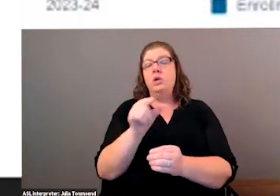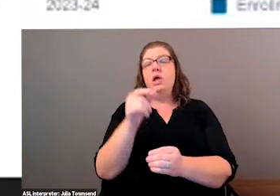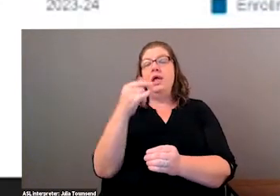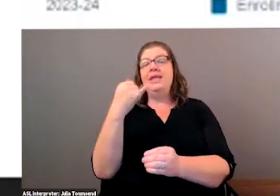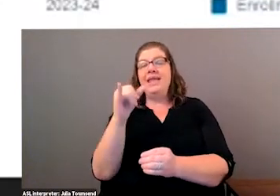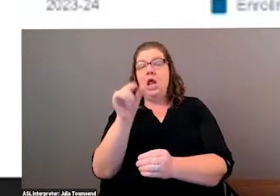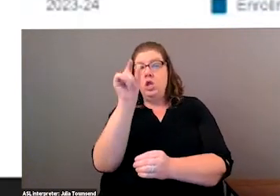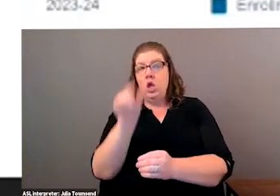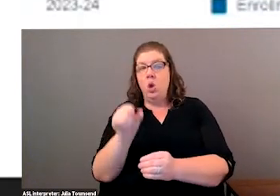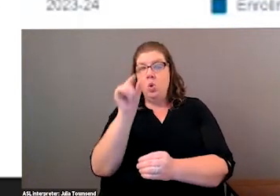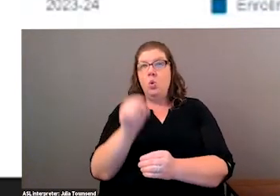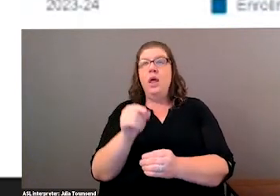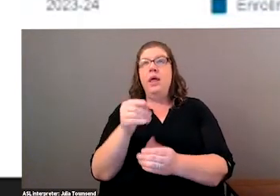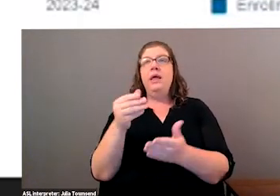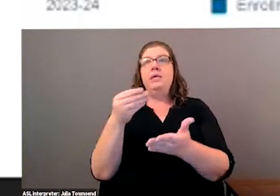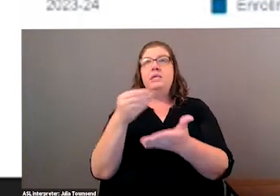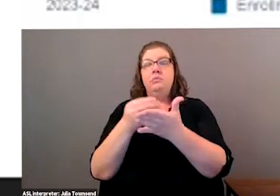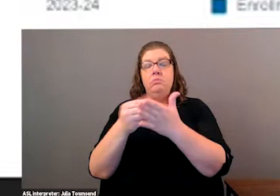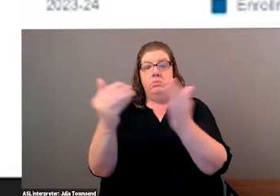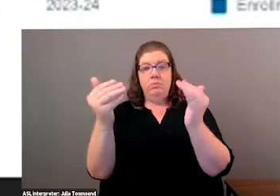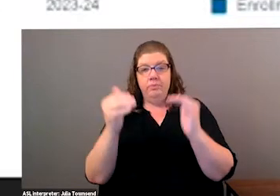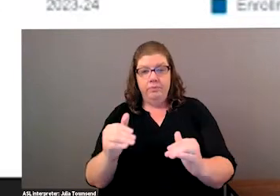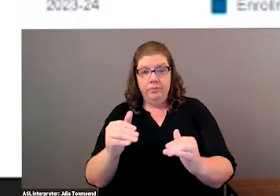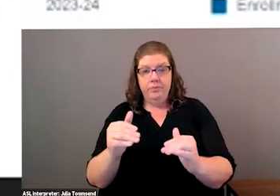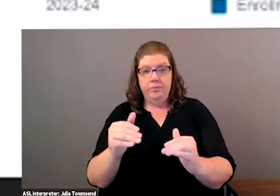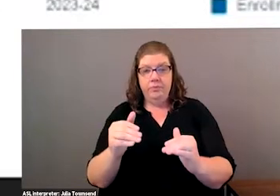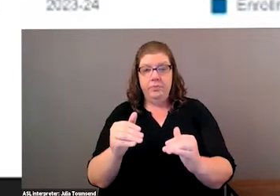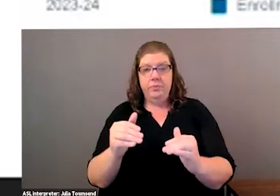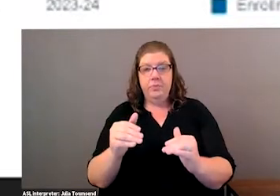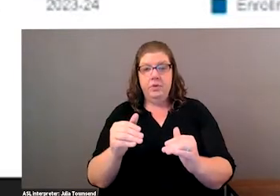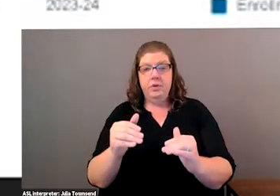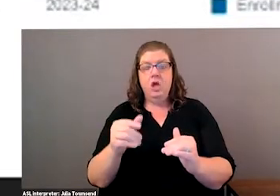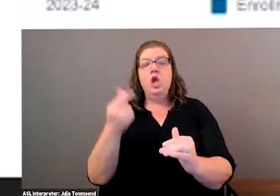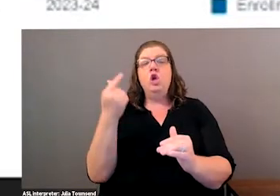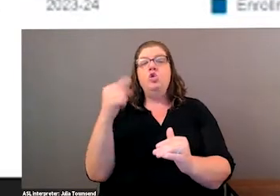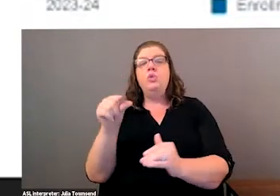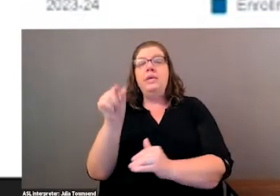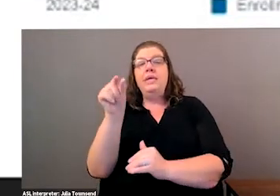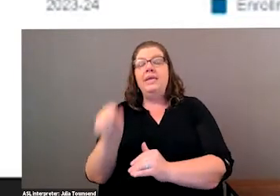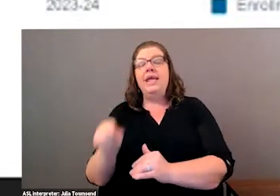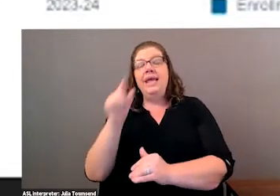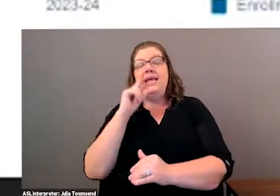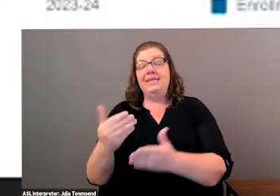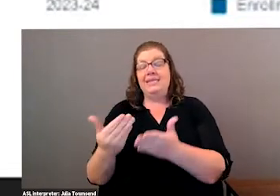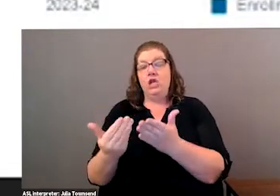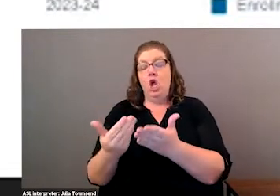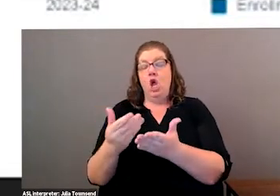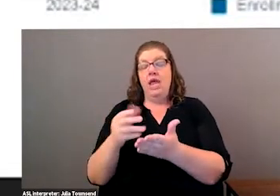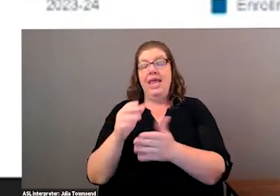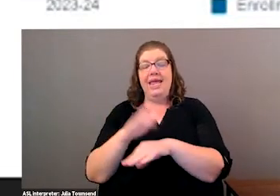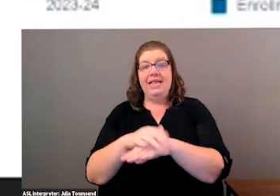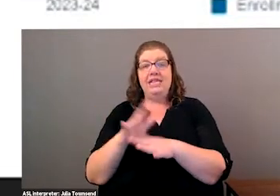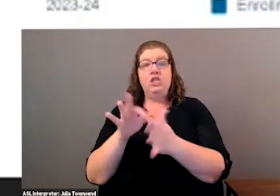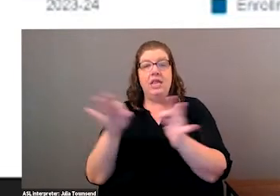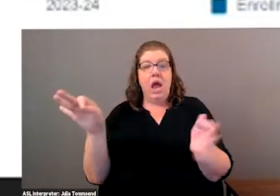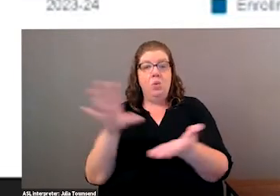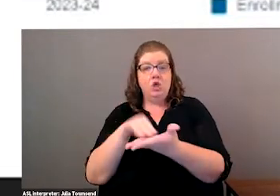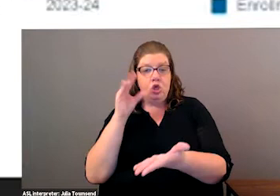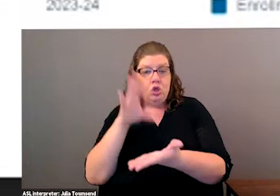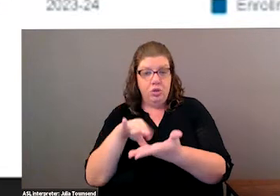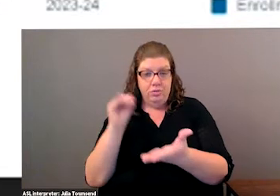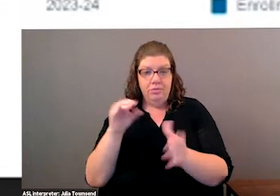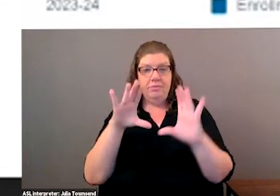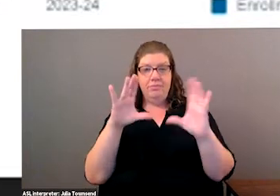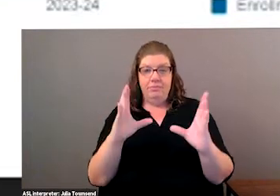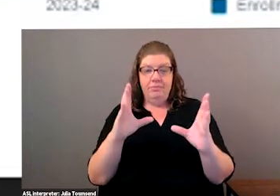economically disadvantaged, and the emergent lingual learners is the green. That's our total population. Then it's